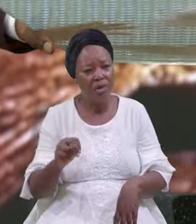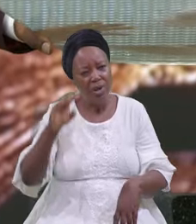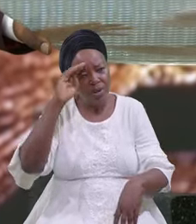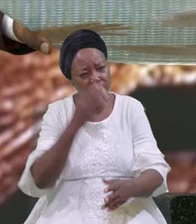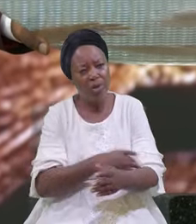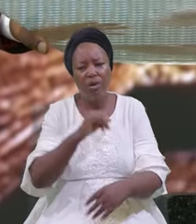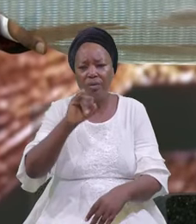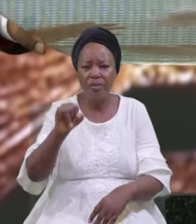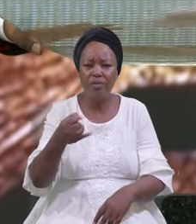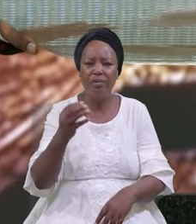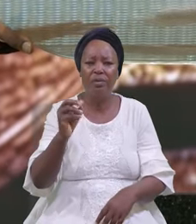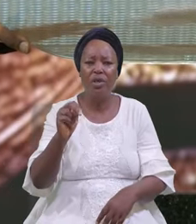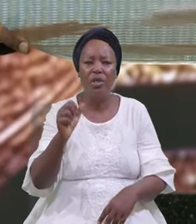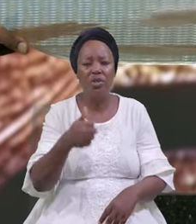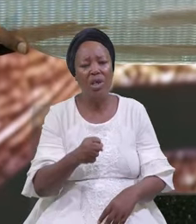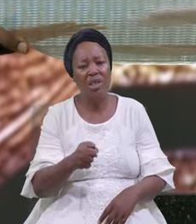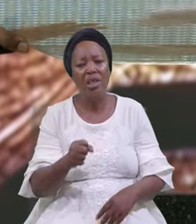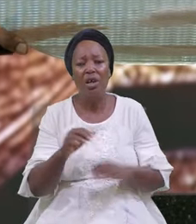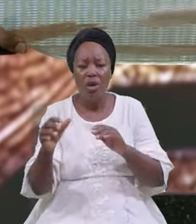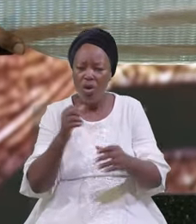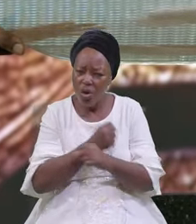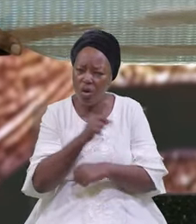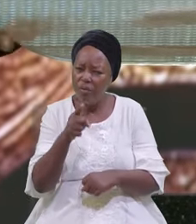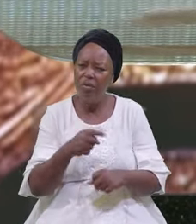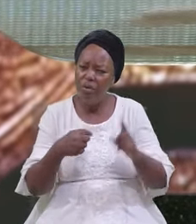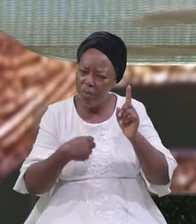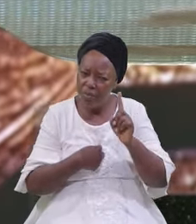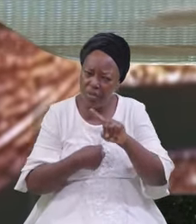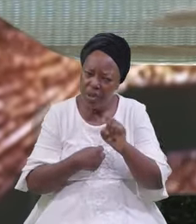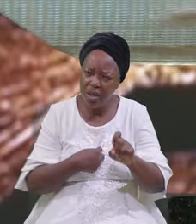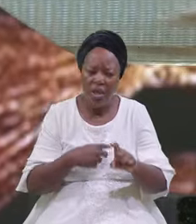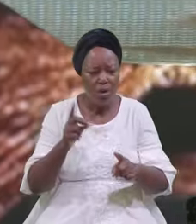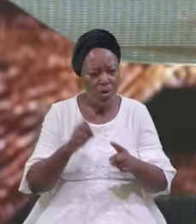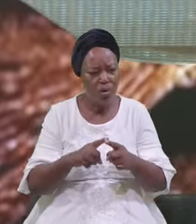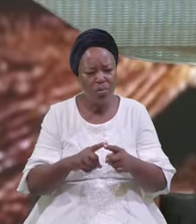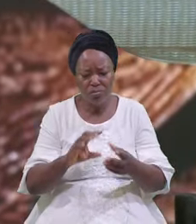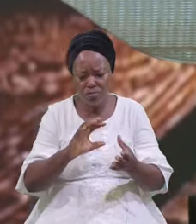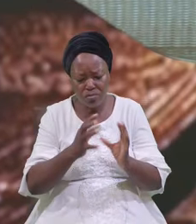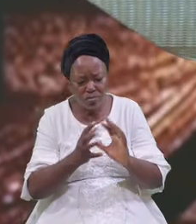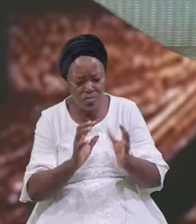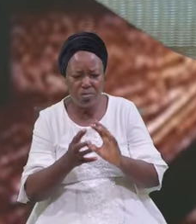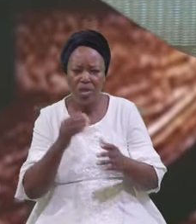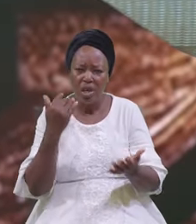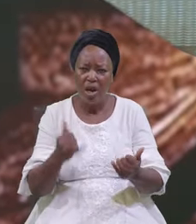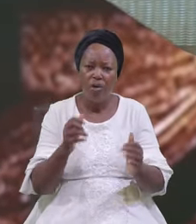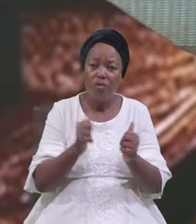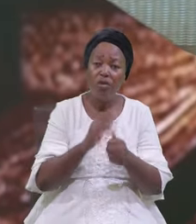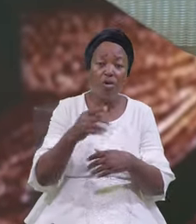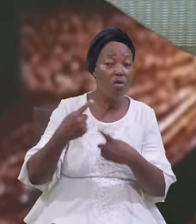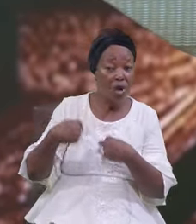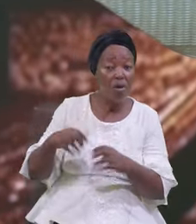me? Lovest thou me? No comparison now, with all your heart, all your soul, and all your mind. Lovest thou